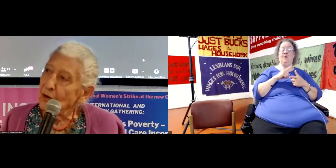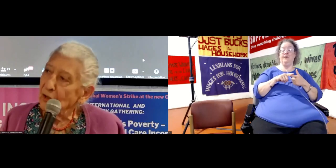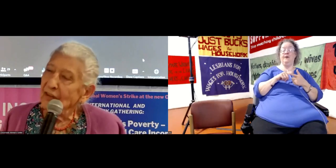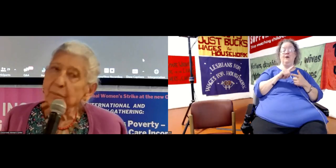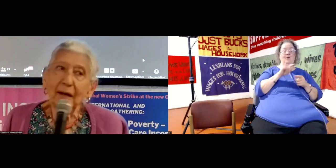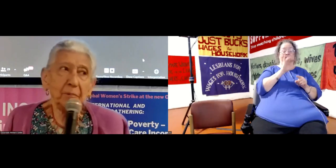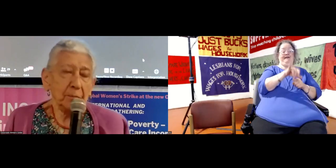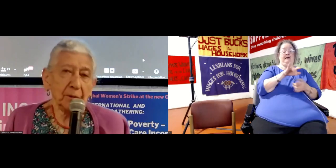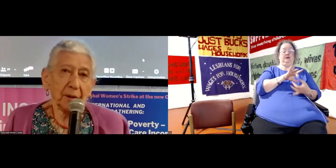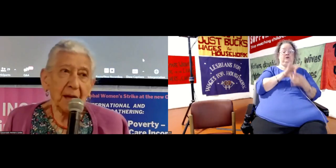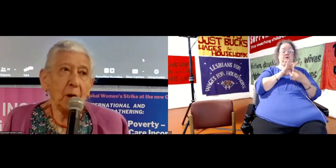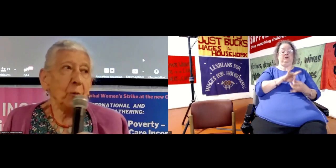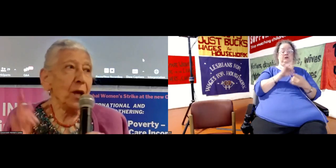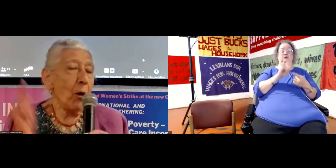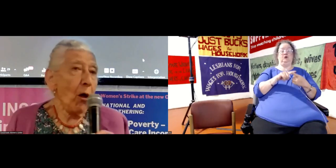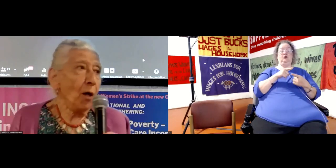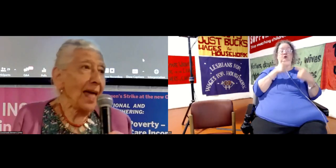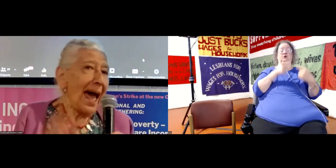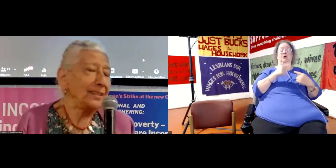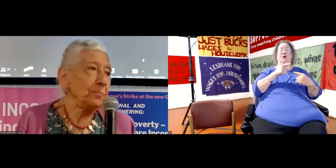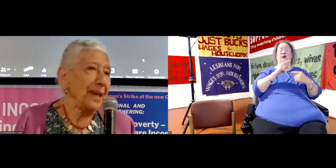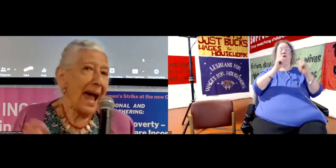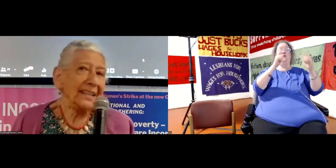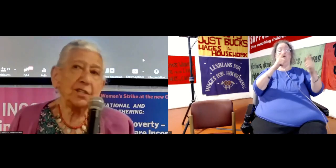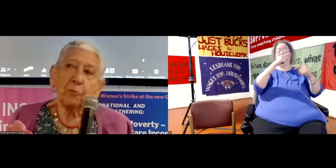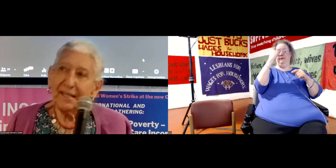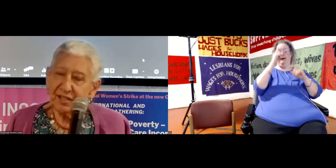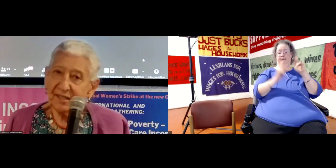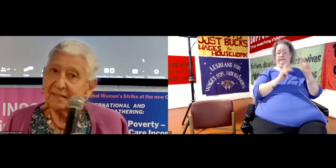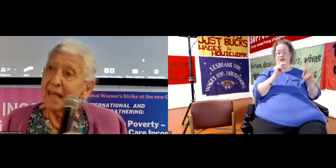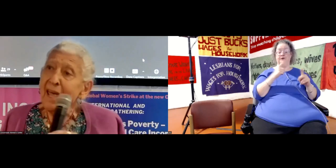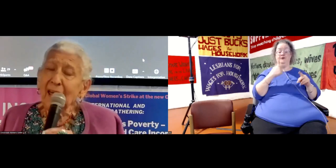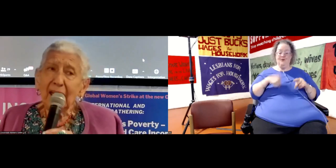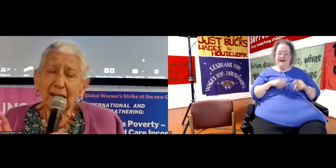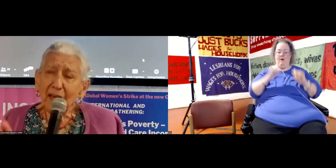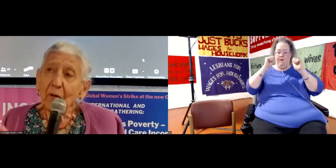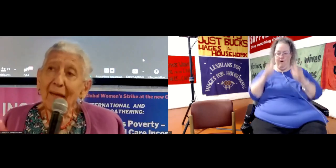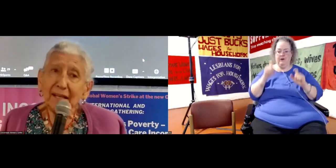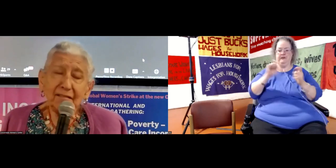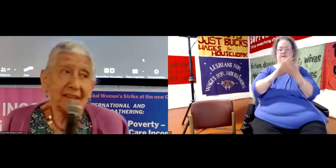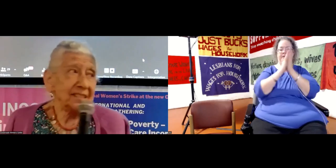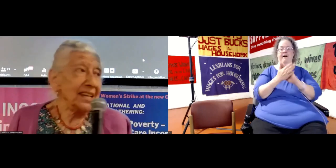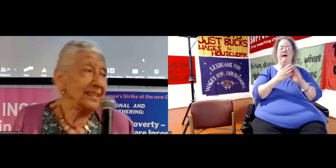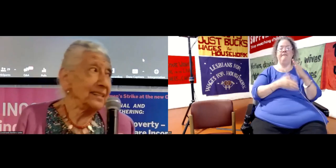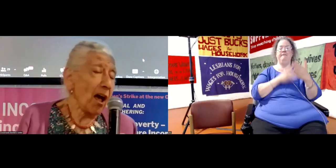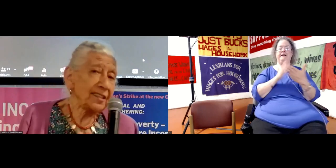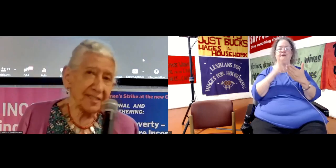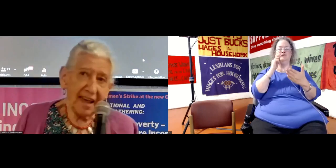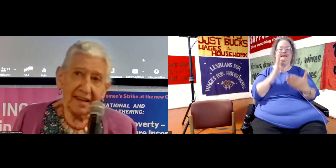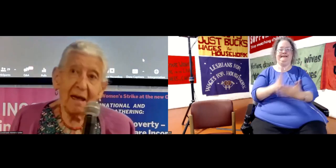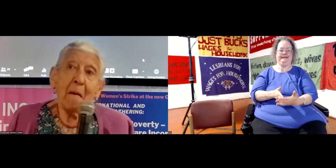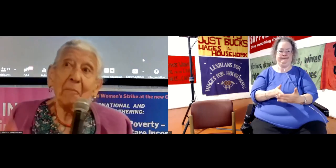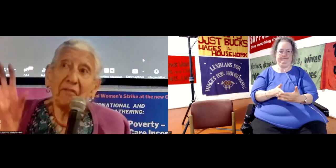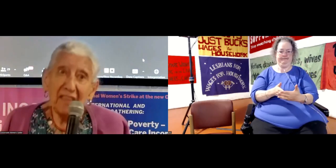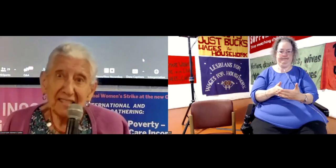the struggle of Black people. We all had to be anti-racist. There were many things he did not